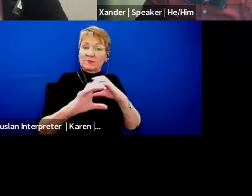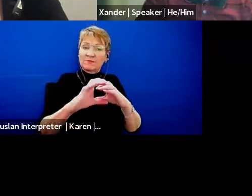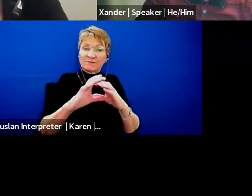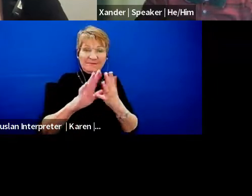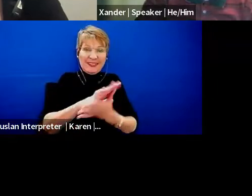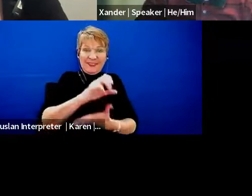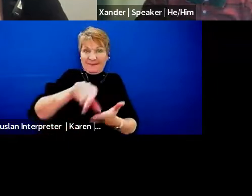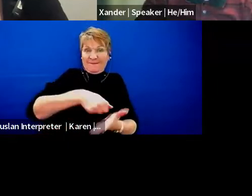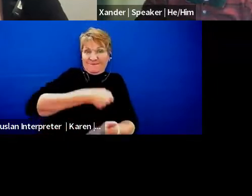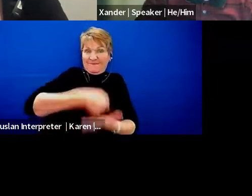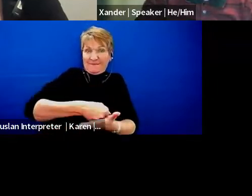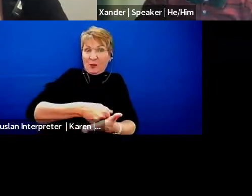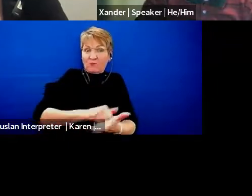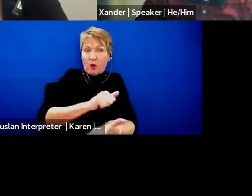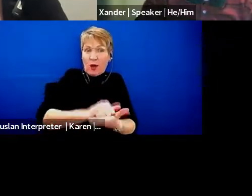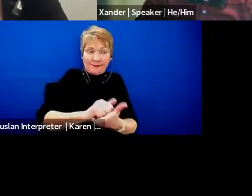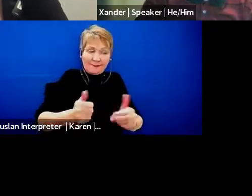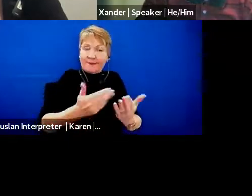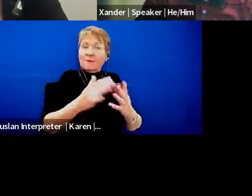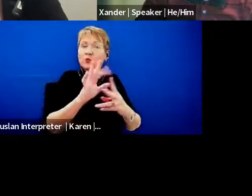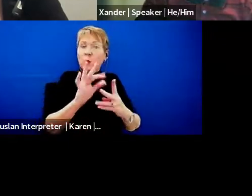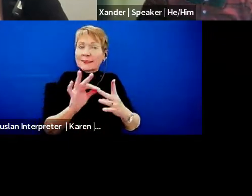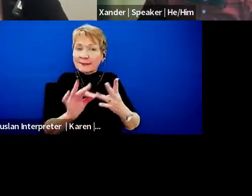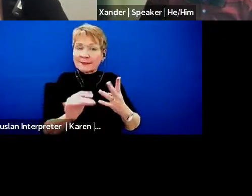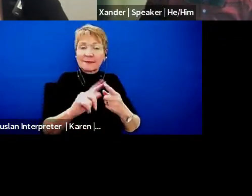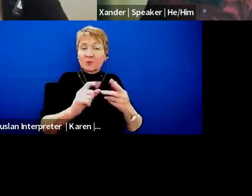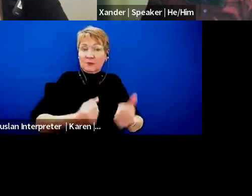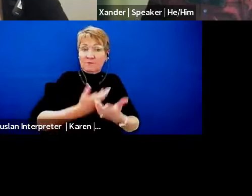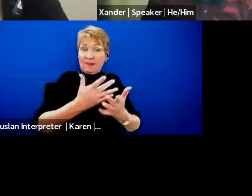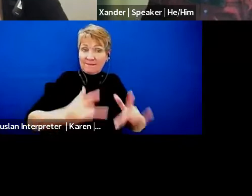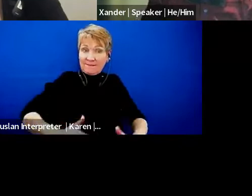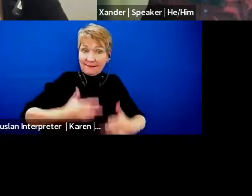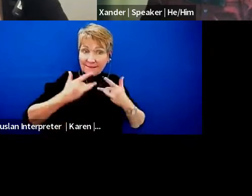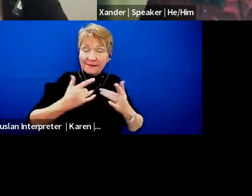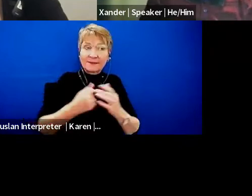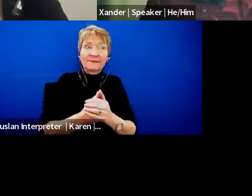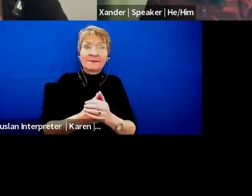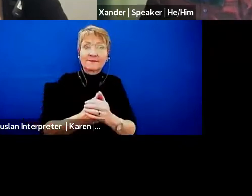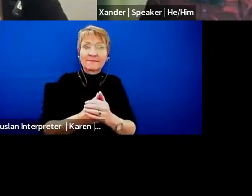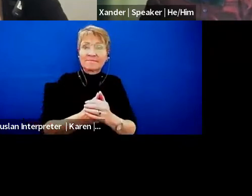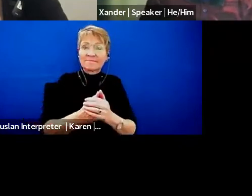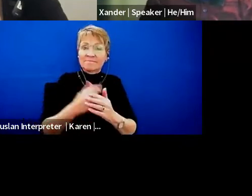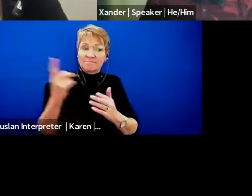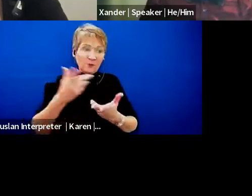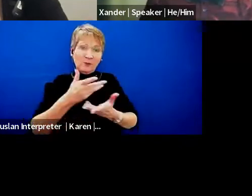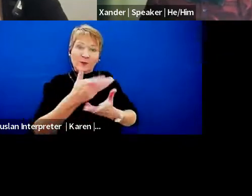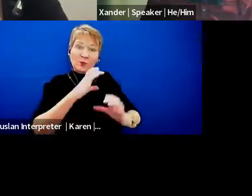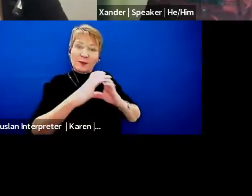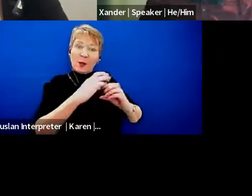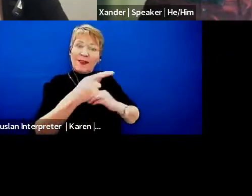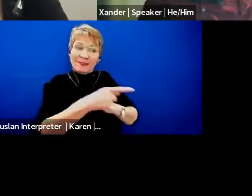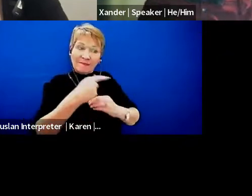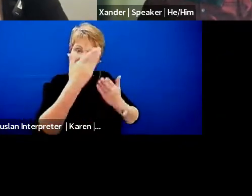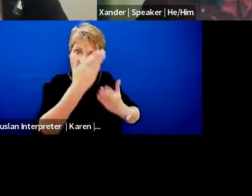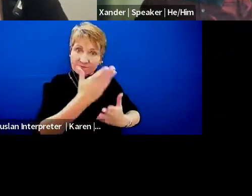rights, to be offered choices, to express feelings, to be communicated with in a dignified manner, to be listened